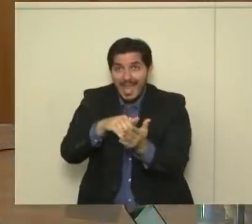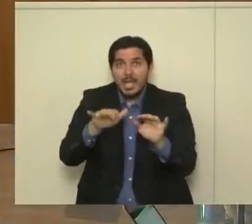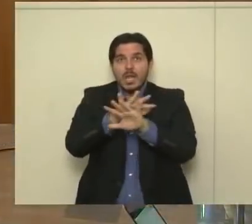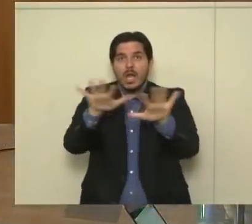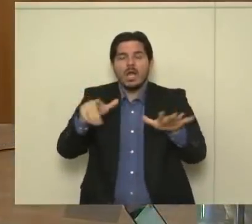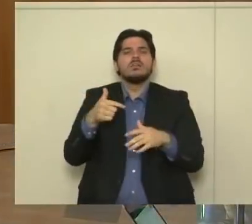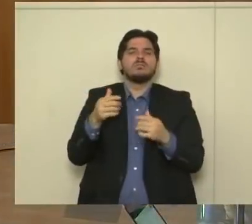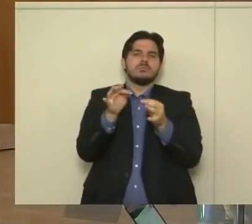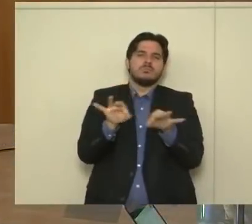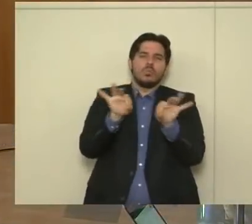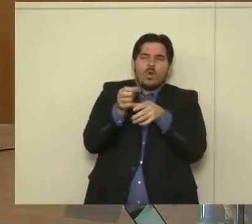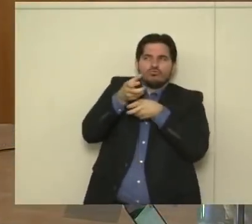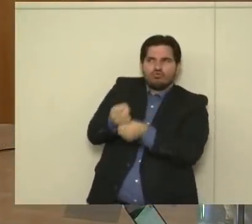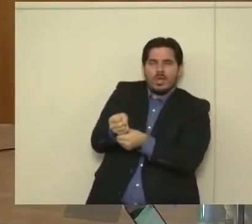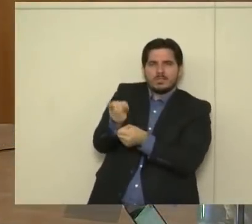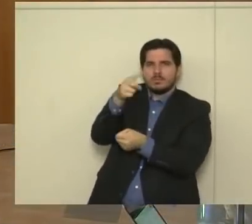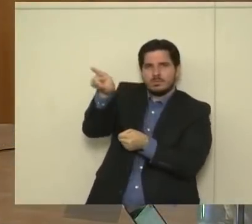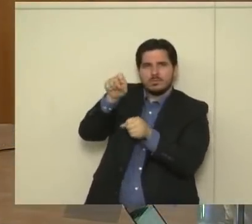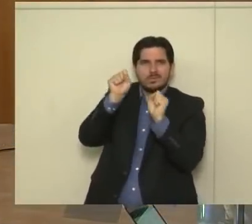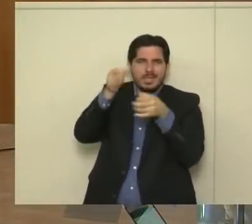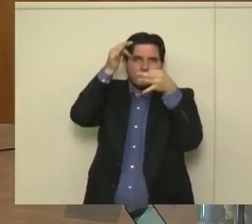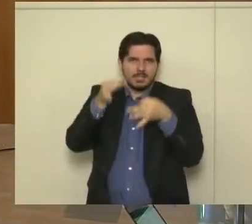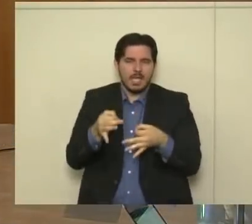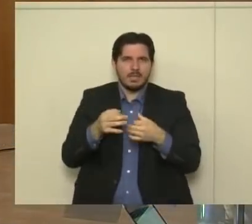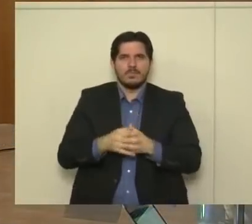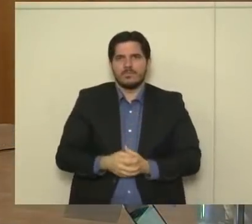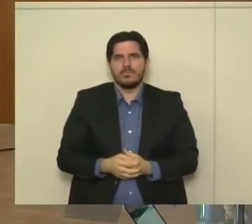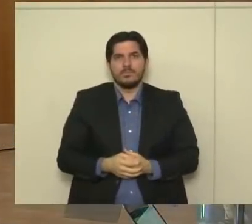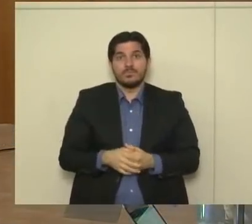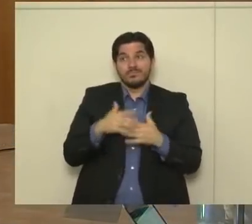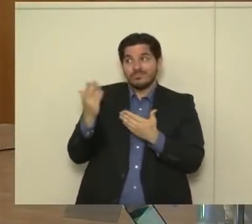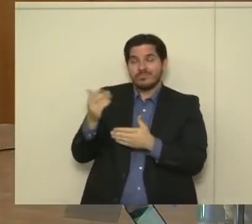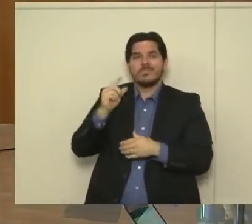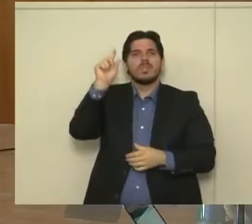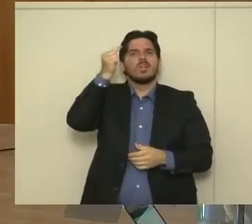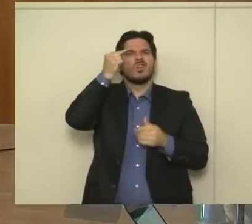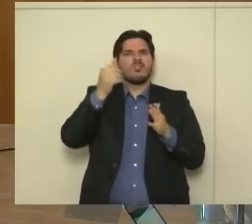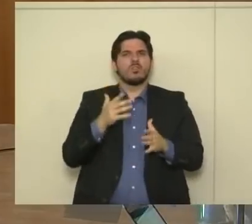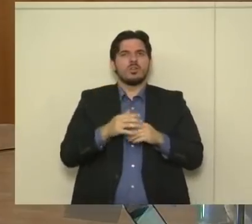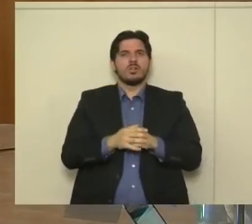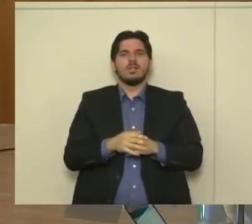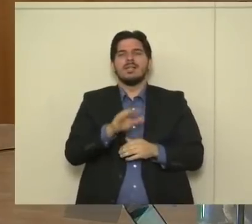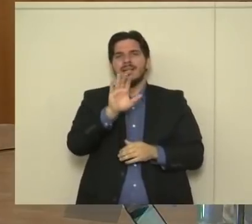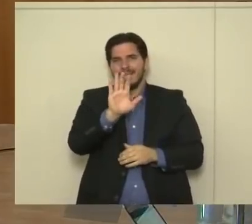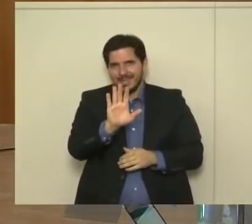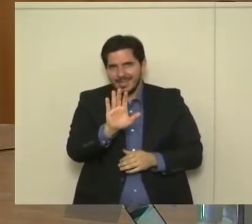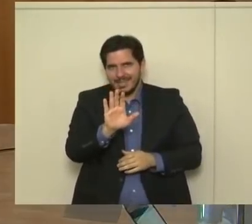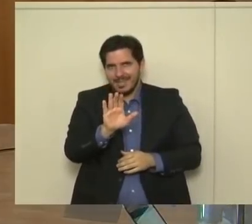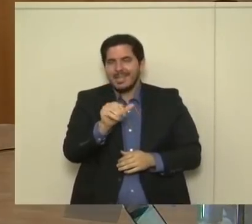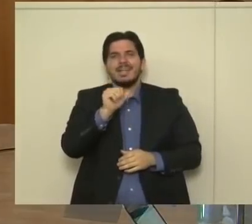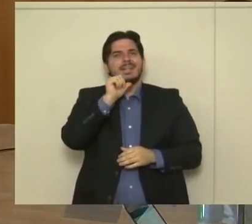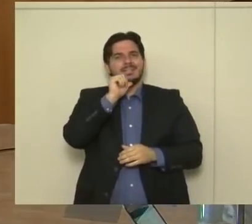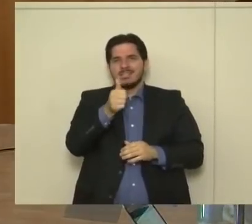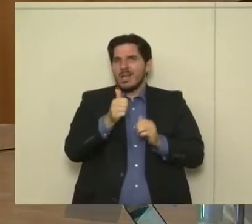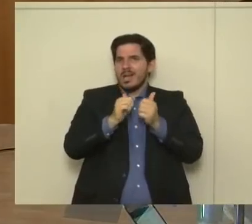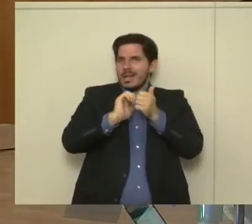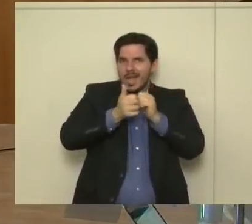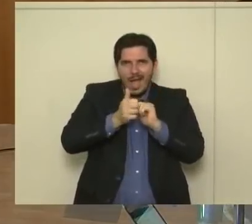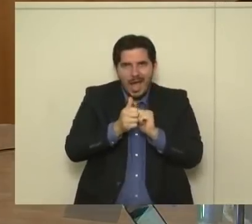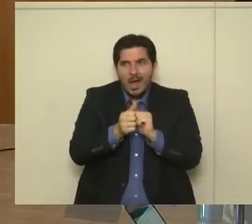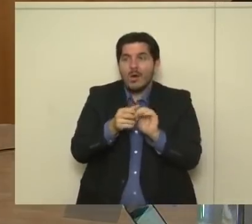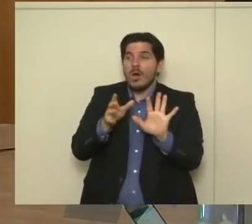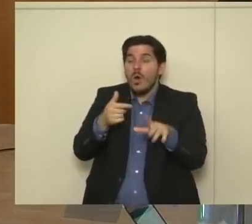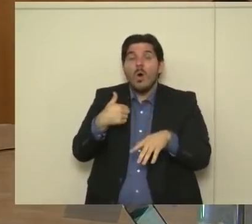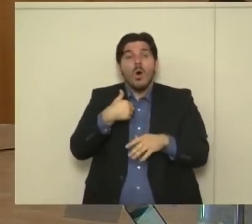Quick recap. It's how you get to be approved to do in-person learning. It's not how you get out. We deal with